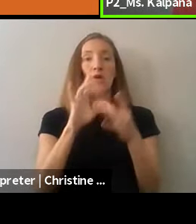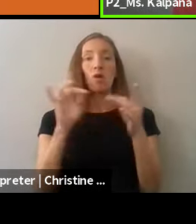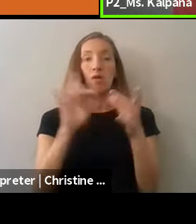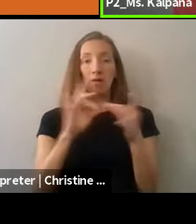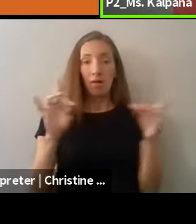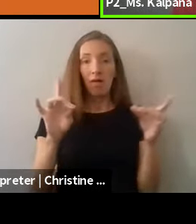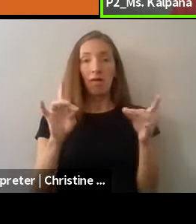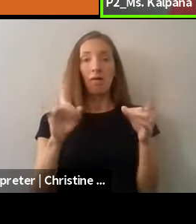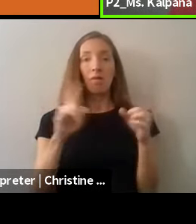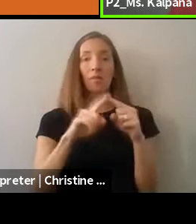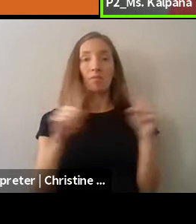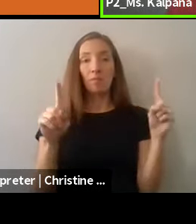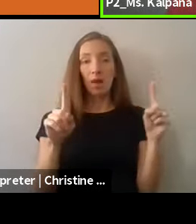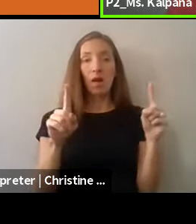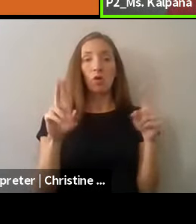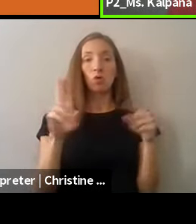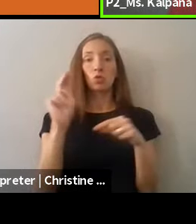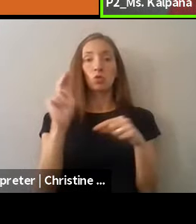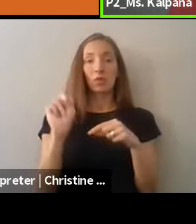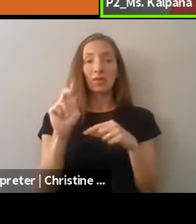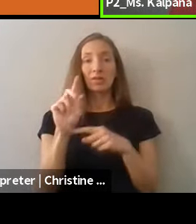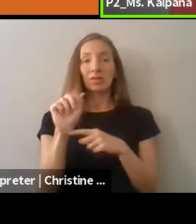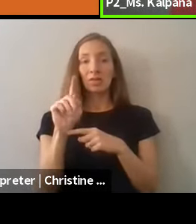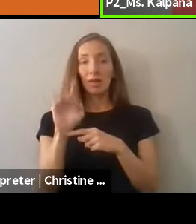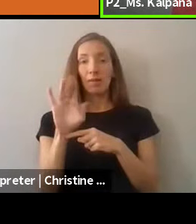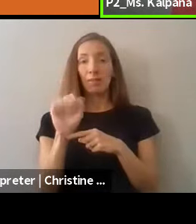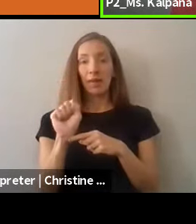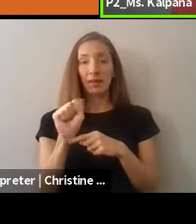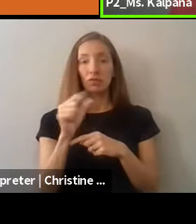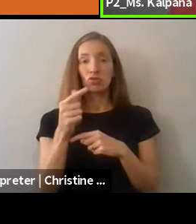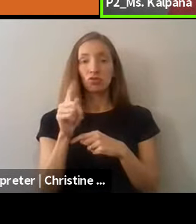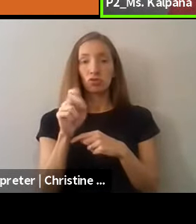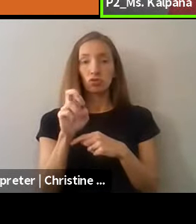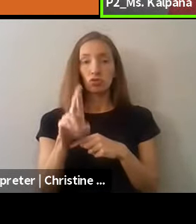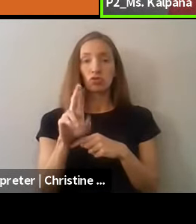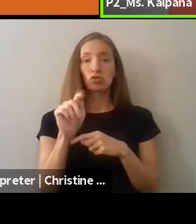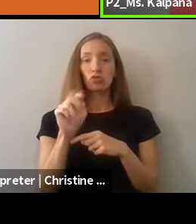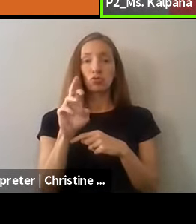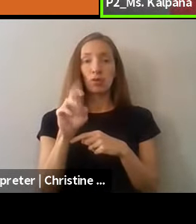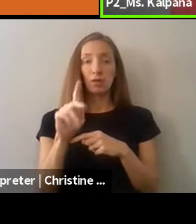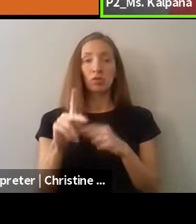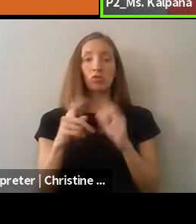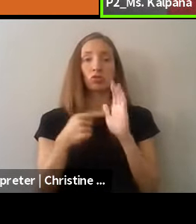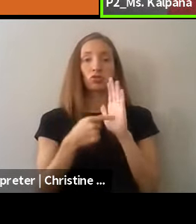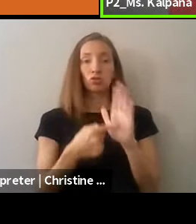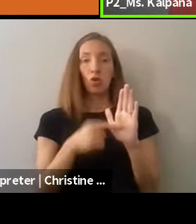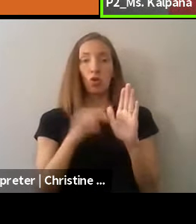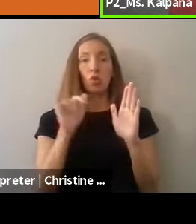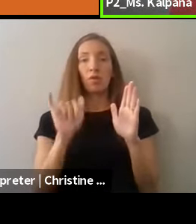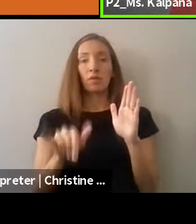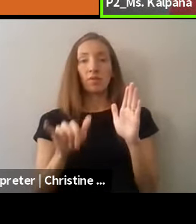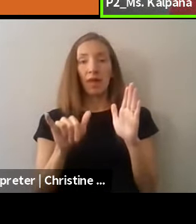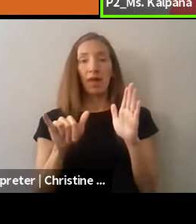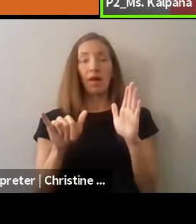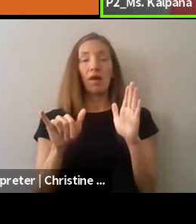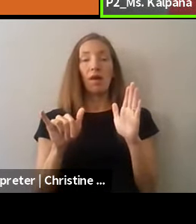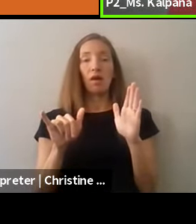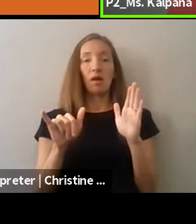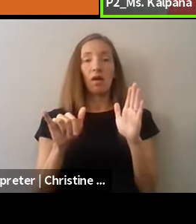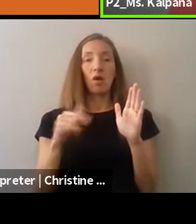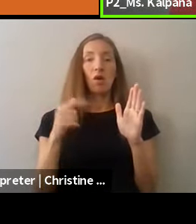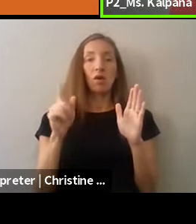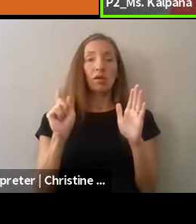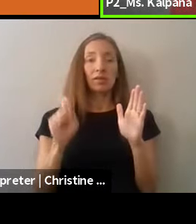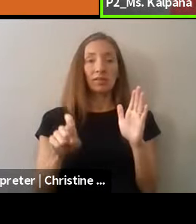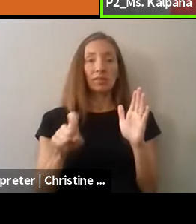shows that there has been limited policy responses from governments and inadequate financial resources to both address